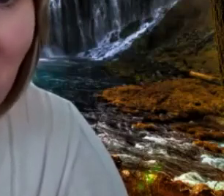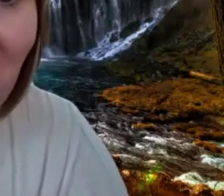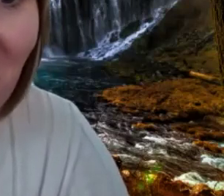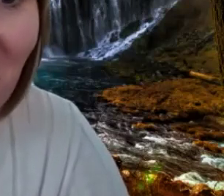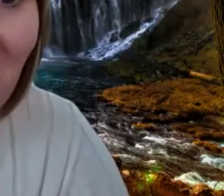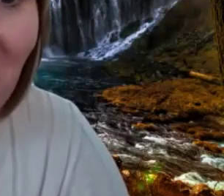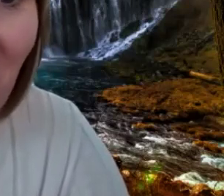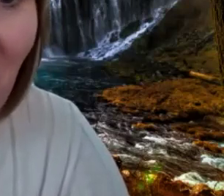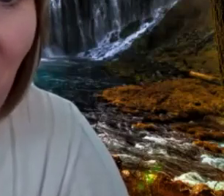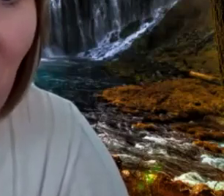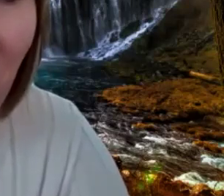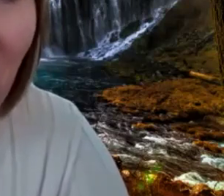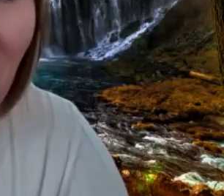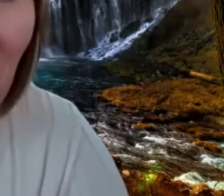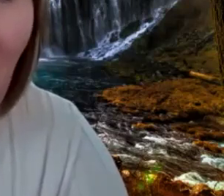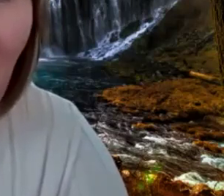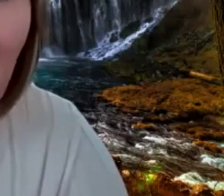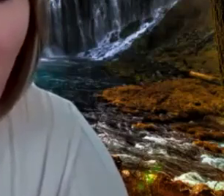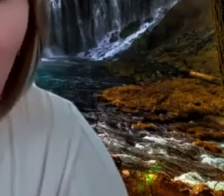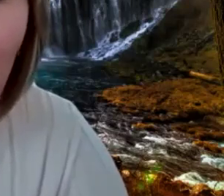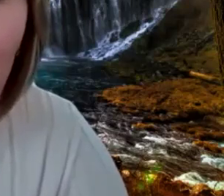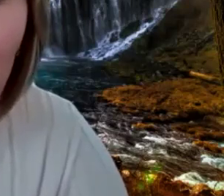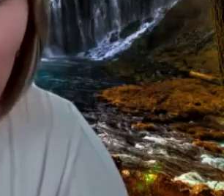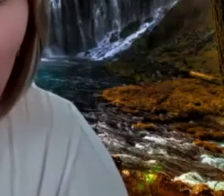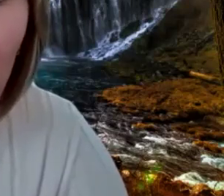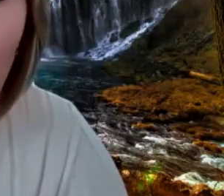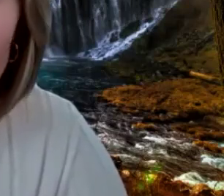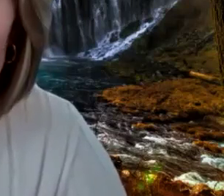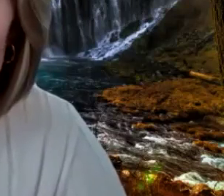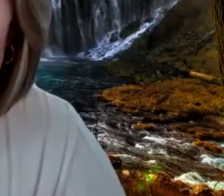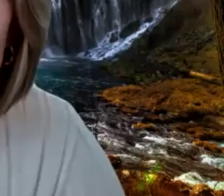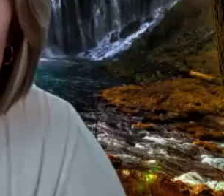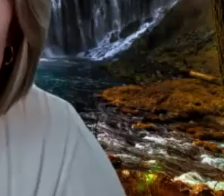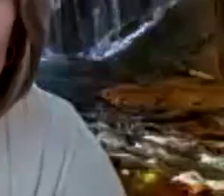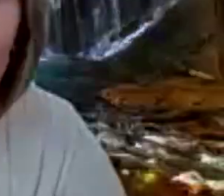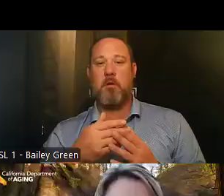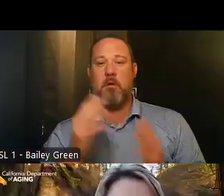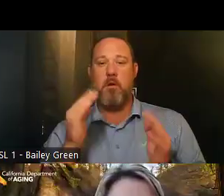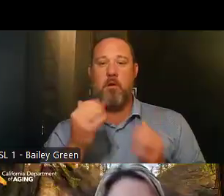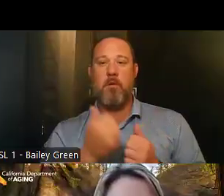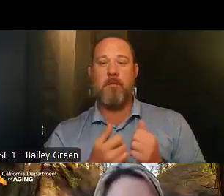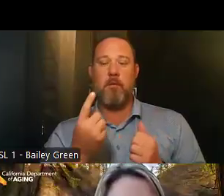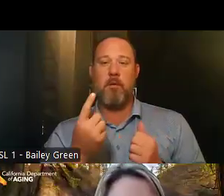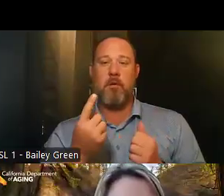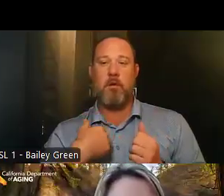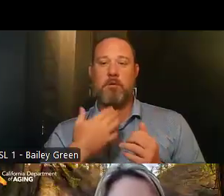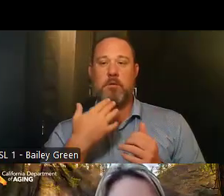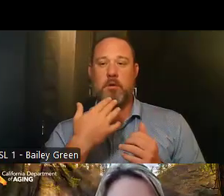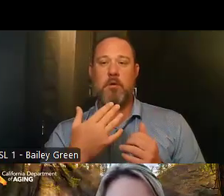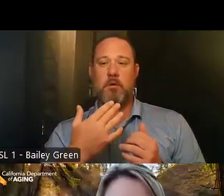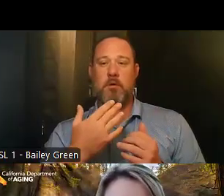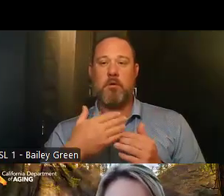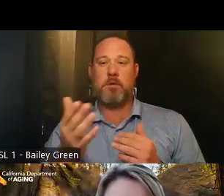to you, Sarah. Okay, well, I think that's about it. Just to hope that everybody has